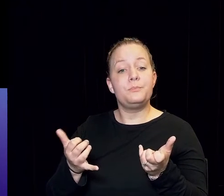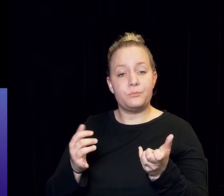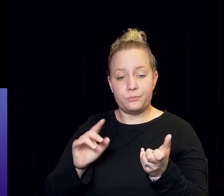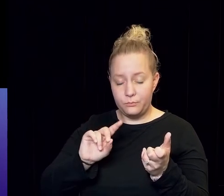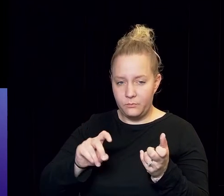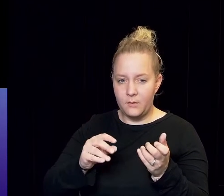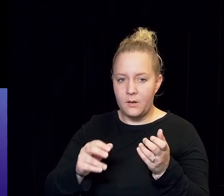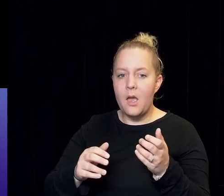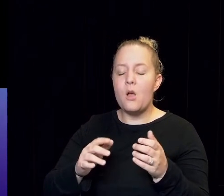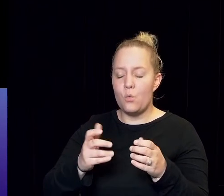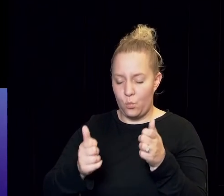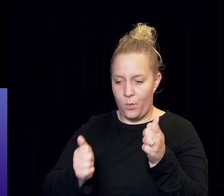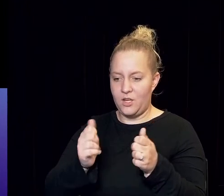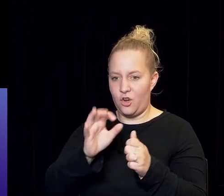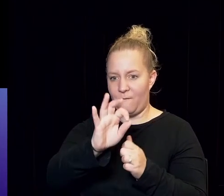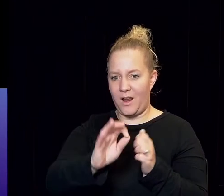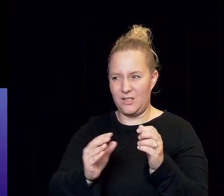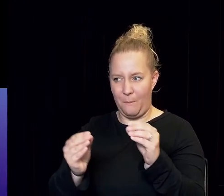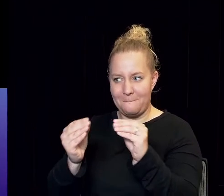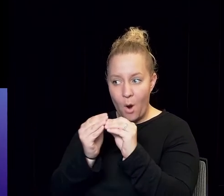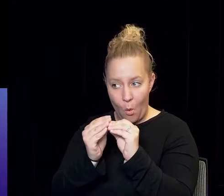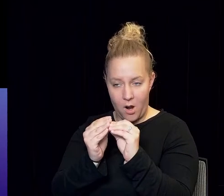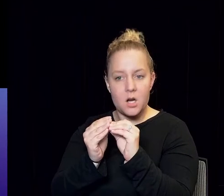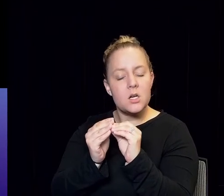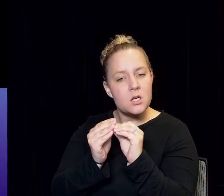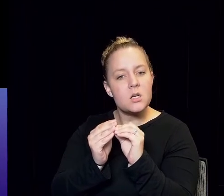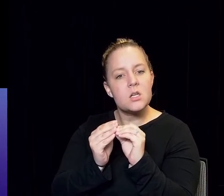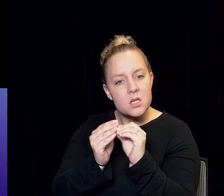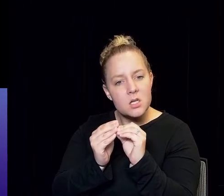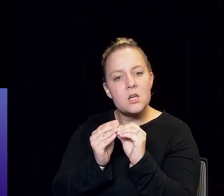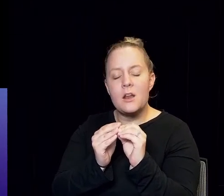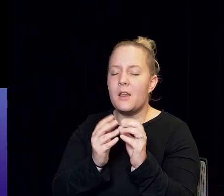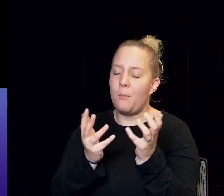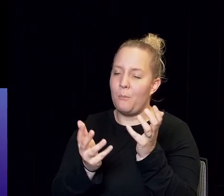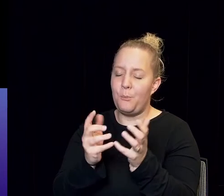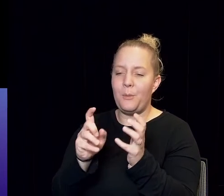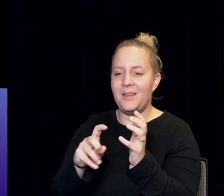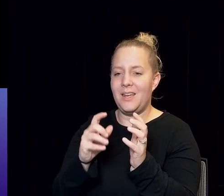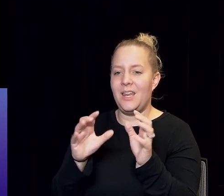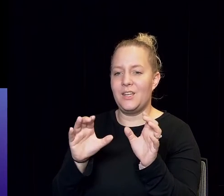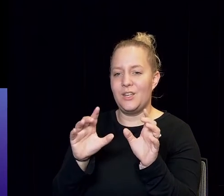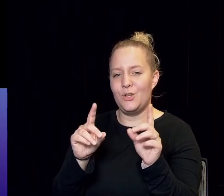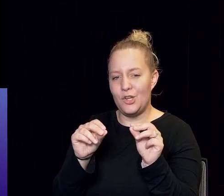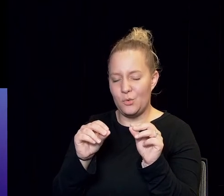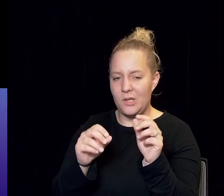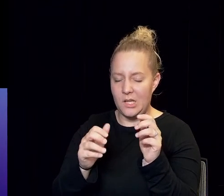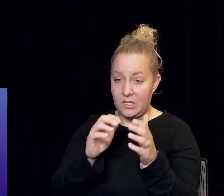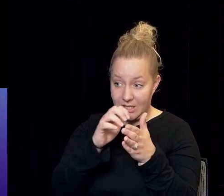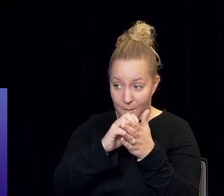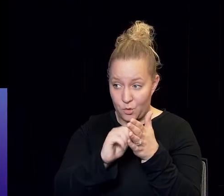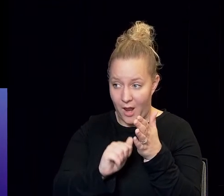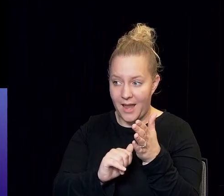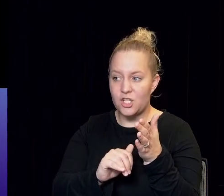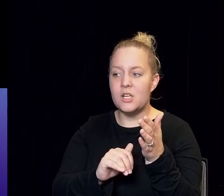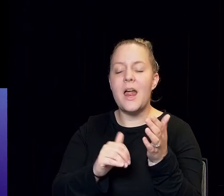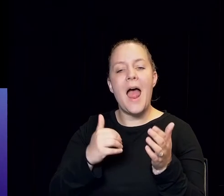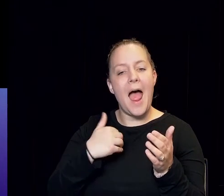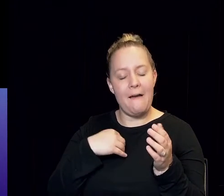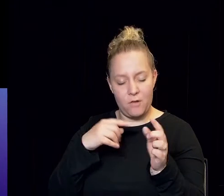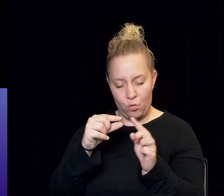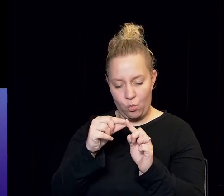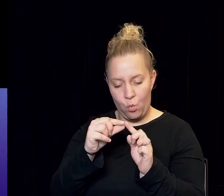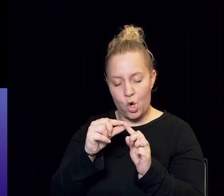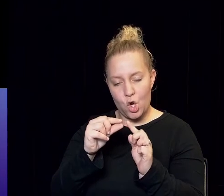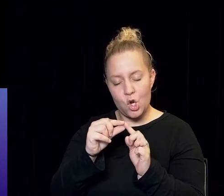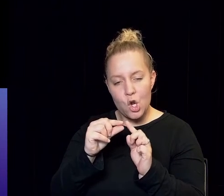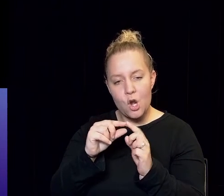fraction more. And so when we have a question like that, it leads us to believe that we should probably be doing subtraction. And so when you have a word problem, we do want to try and set it